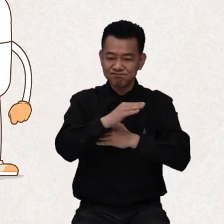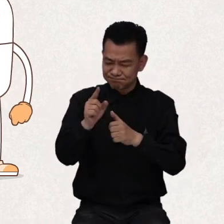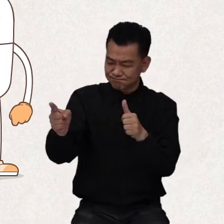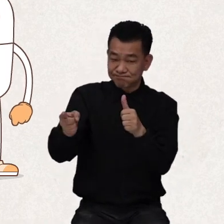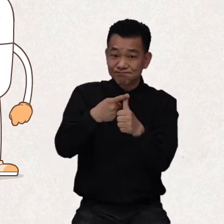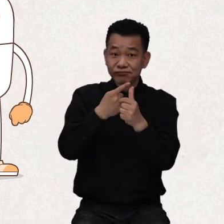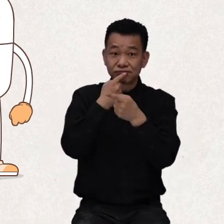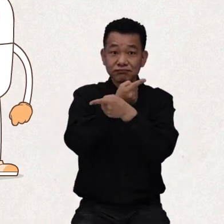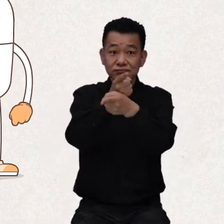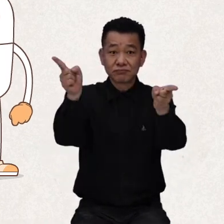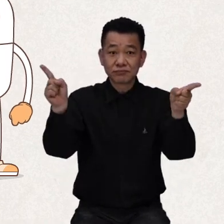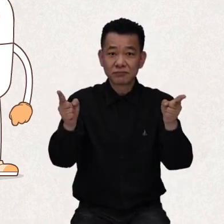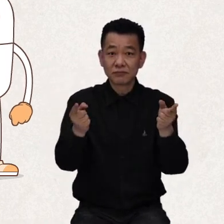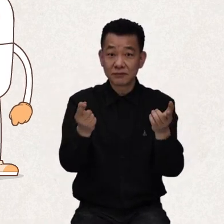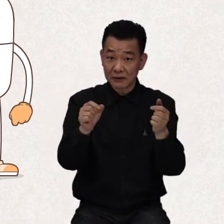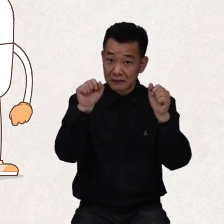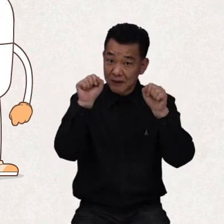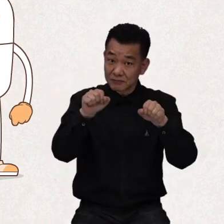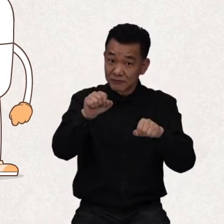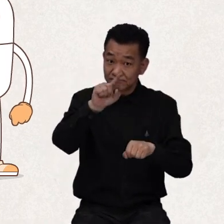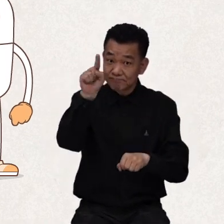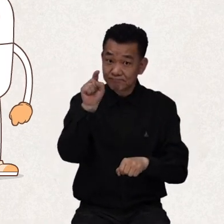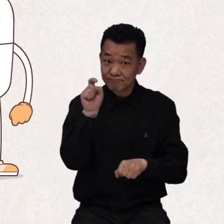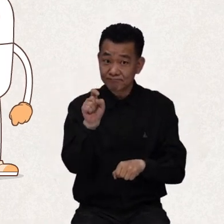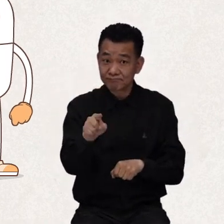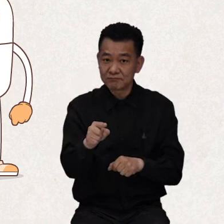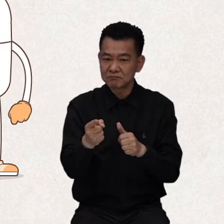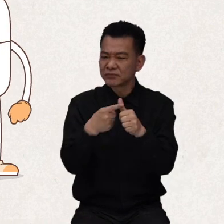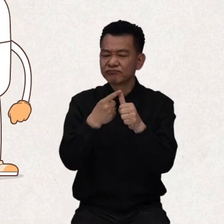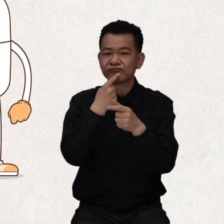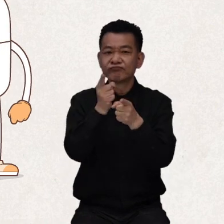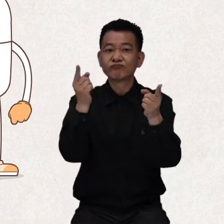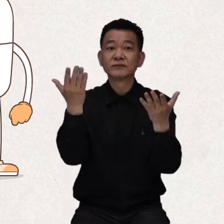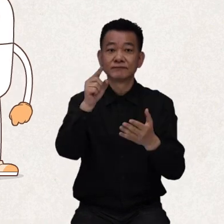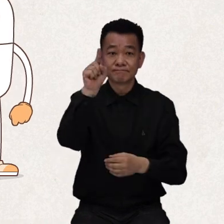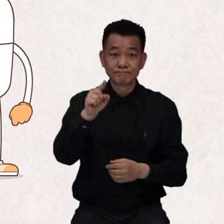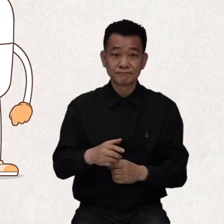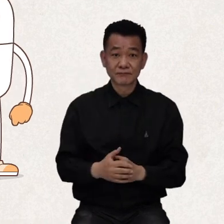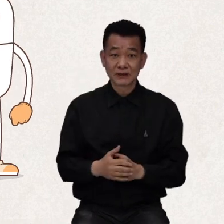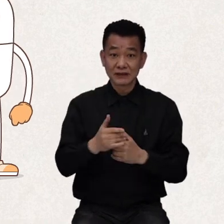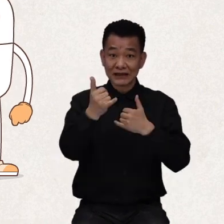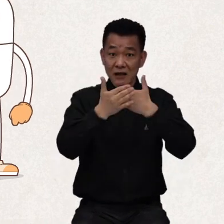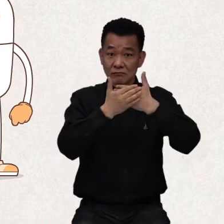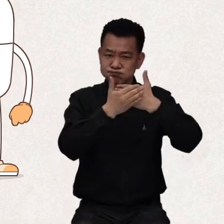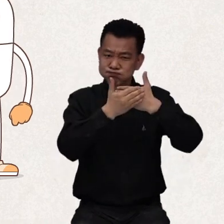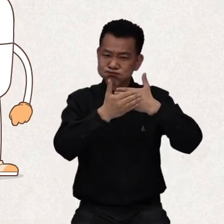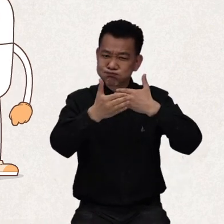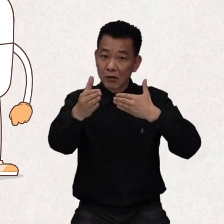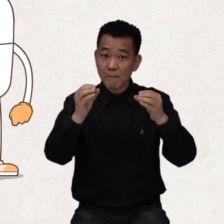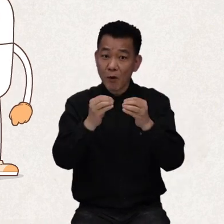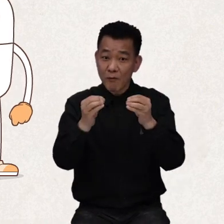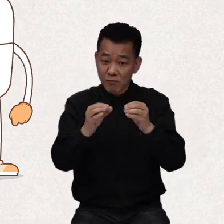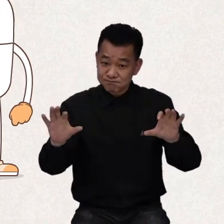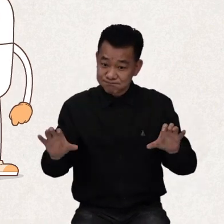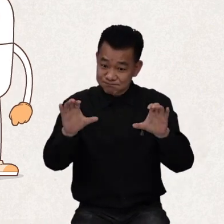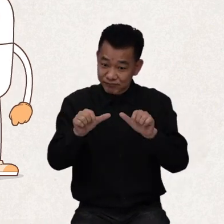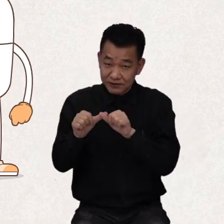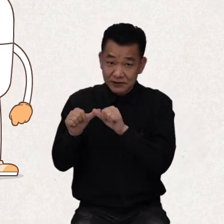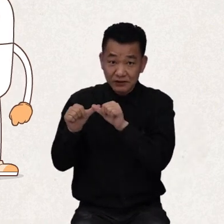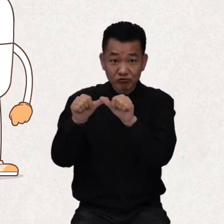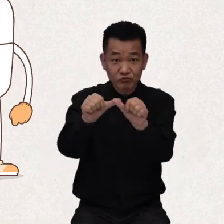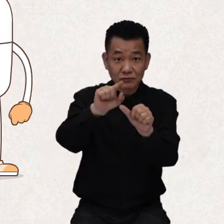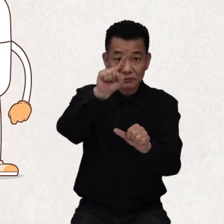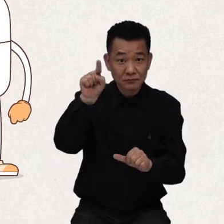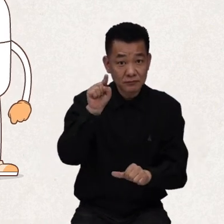first declaration for all persons with disabilities, right? Then, did these kinds of movements started to